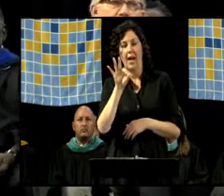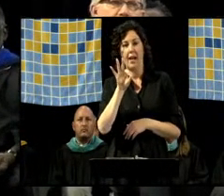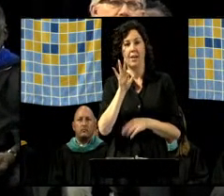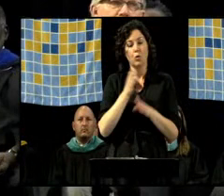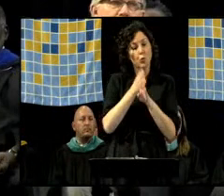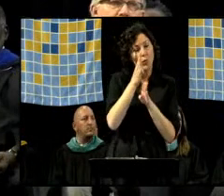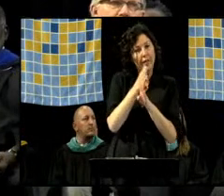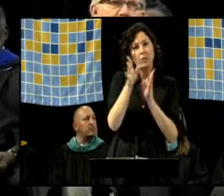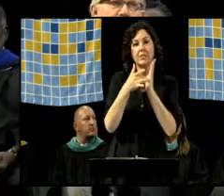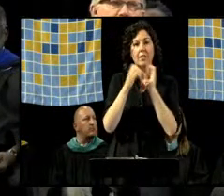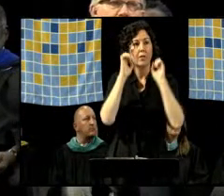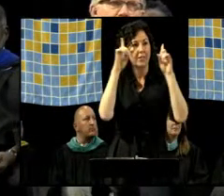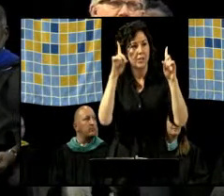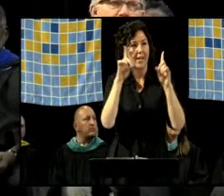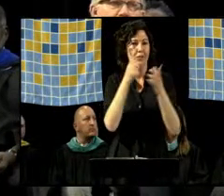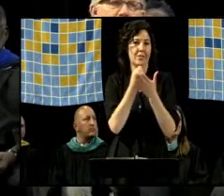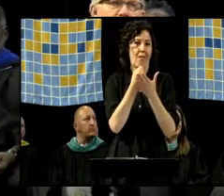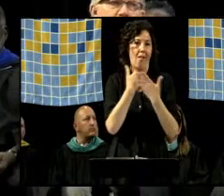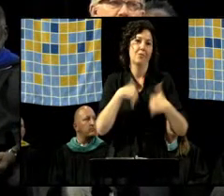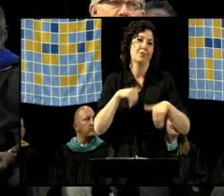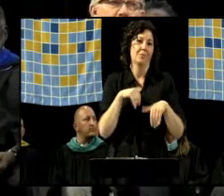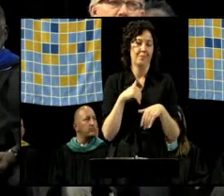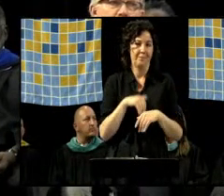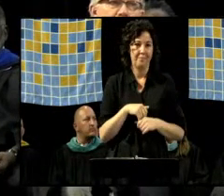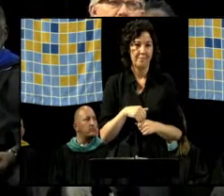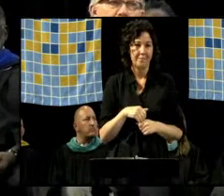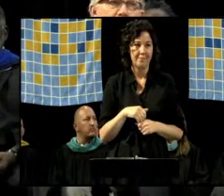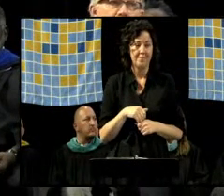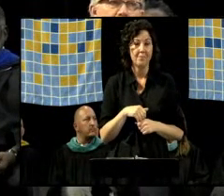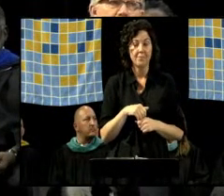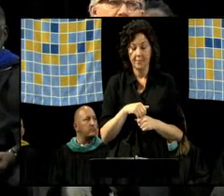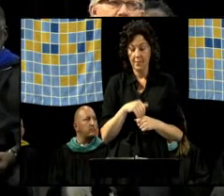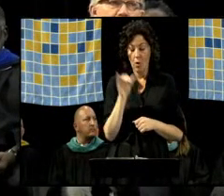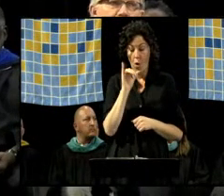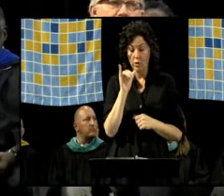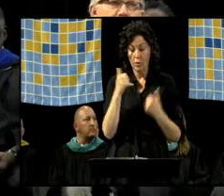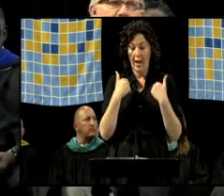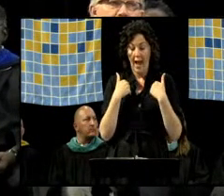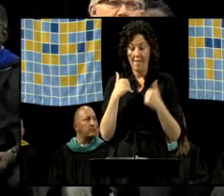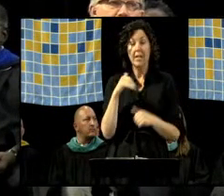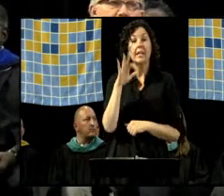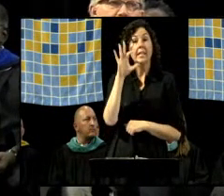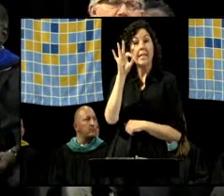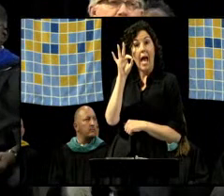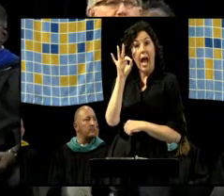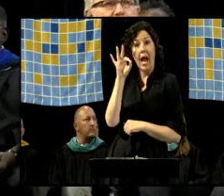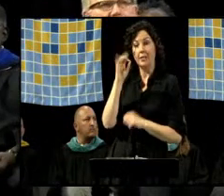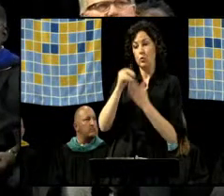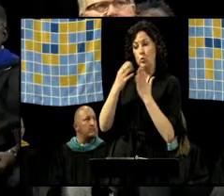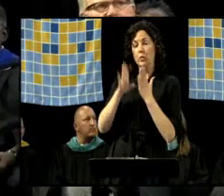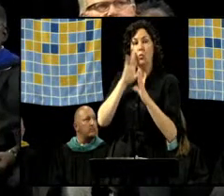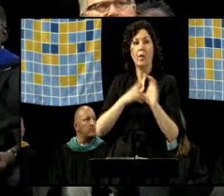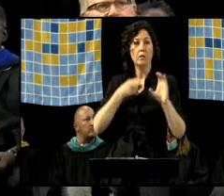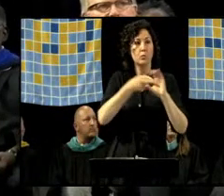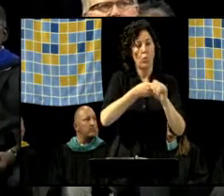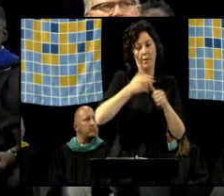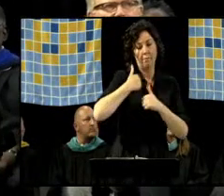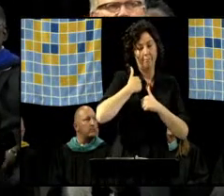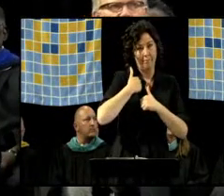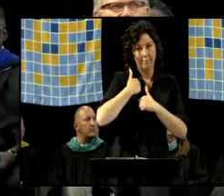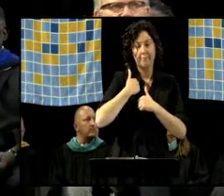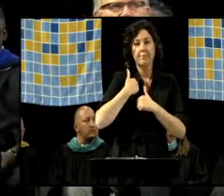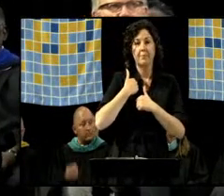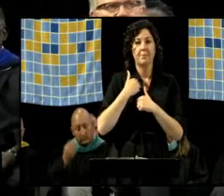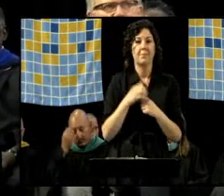and technical education scholars. In addition, we have 9 graduates who will be serving in the U.S.